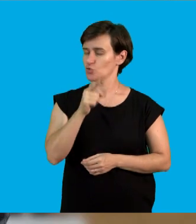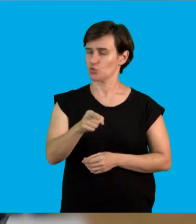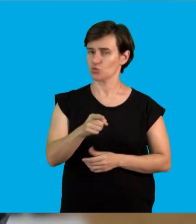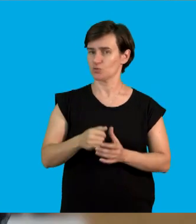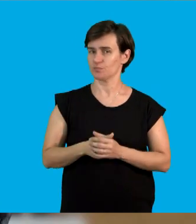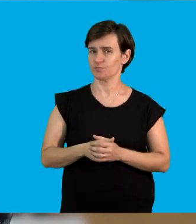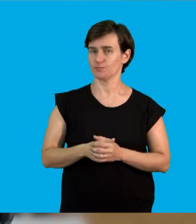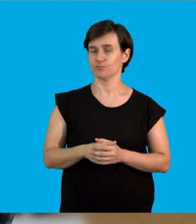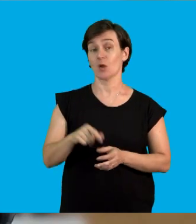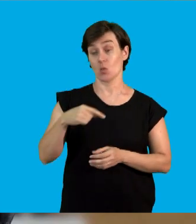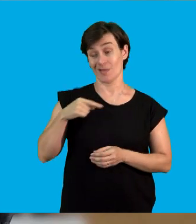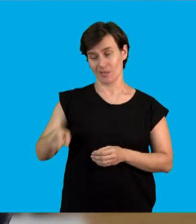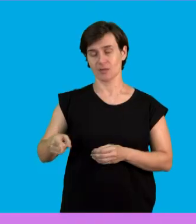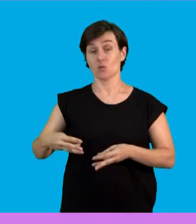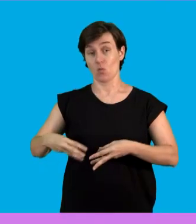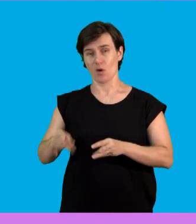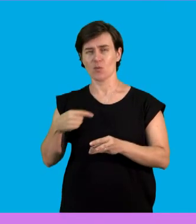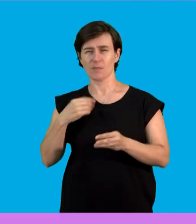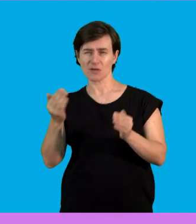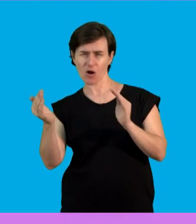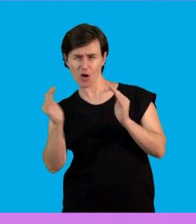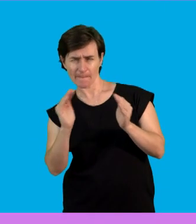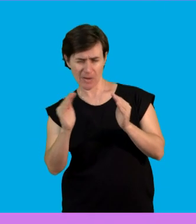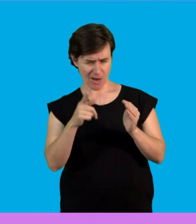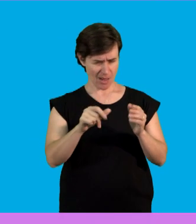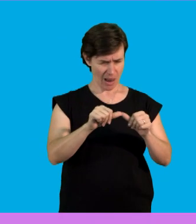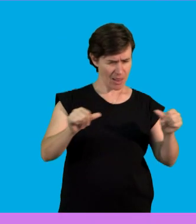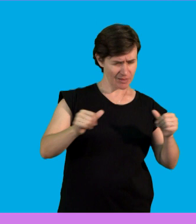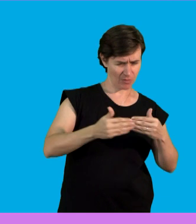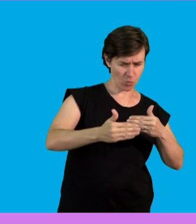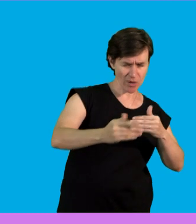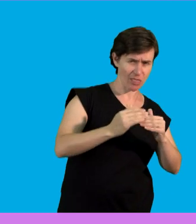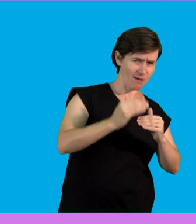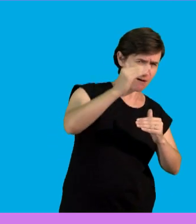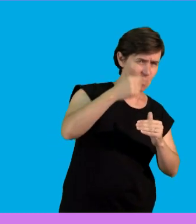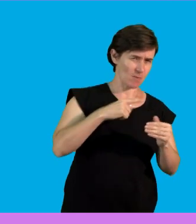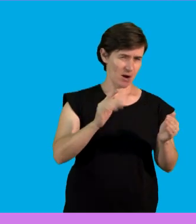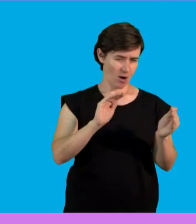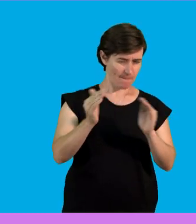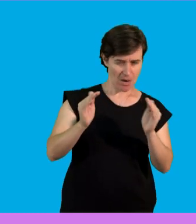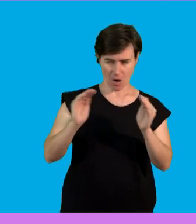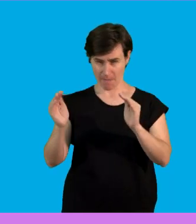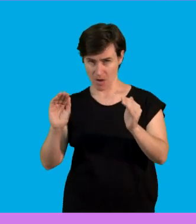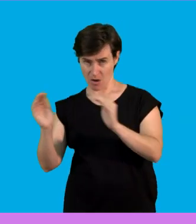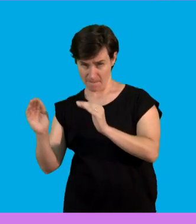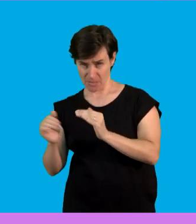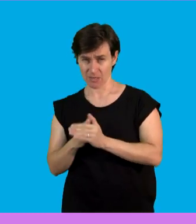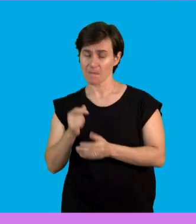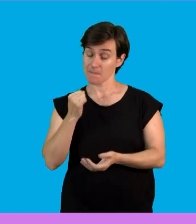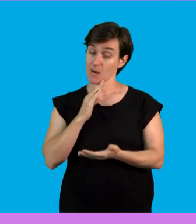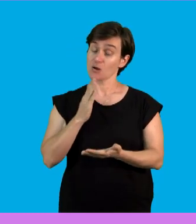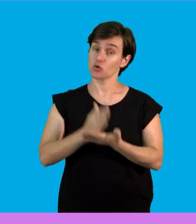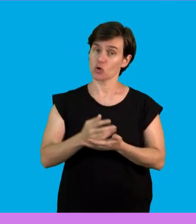volume. We rather compared the lengths, the widths, and the heights with one another